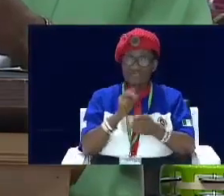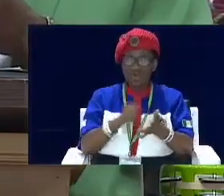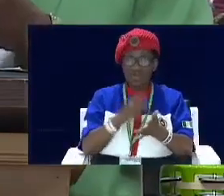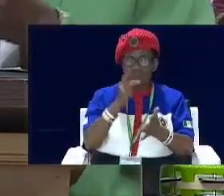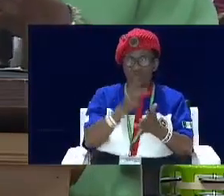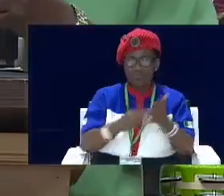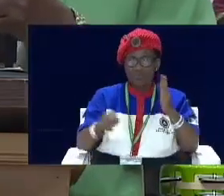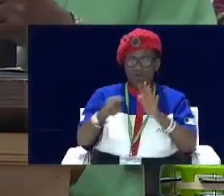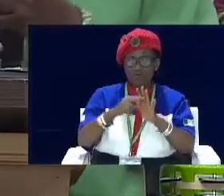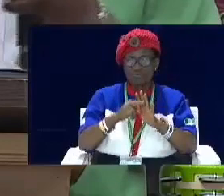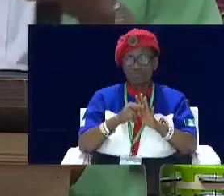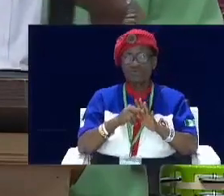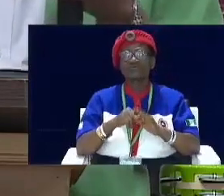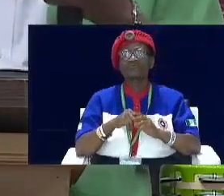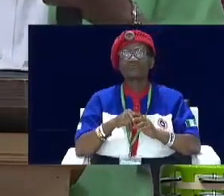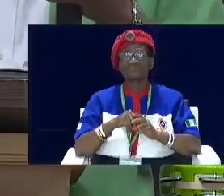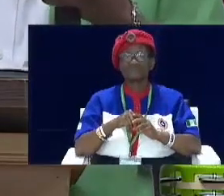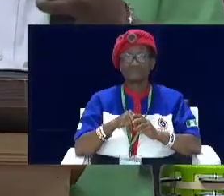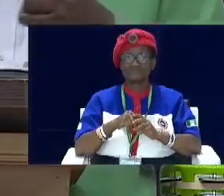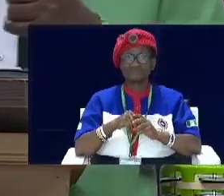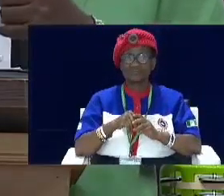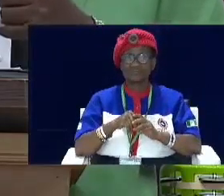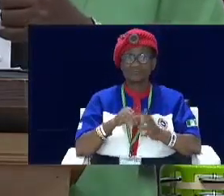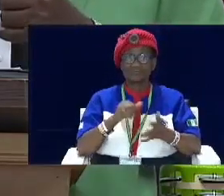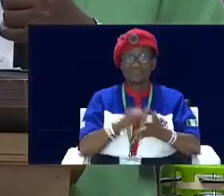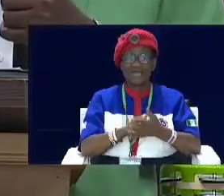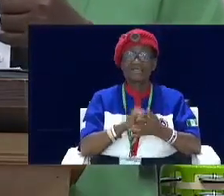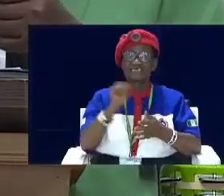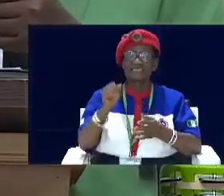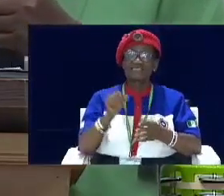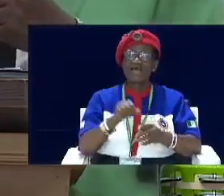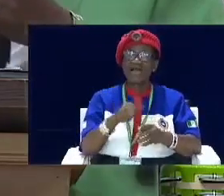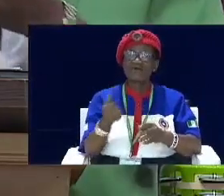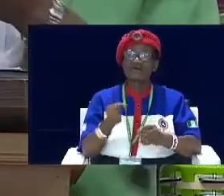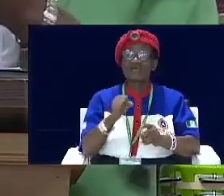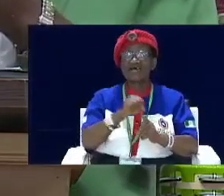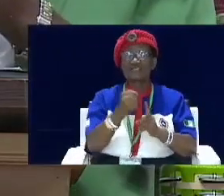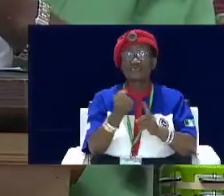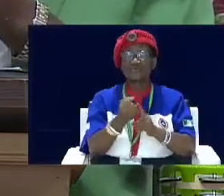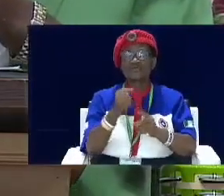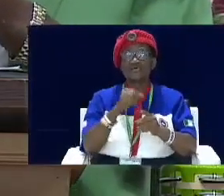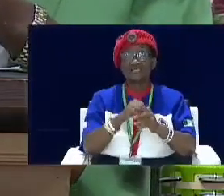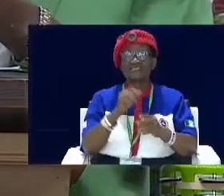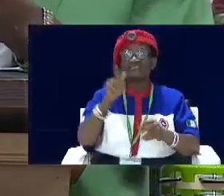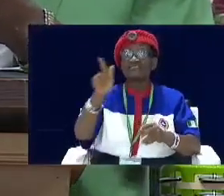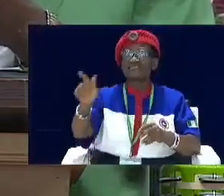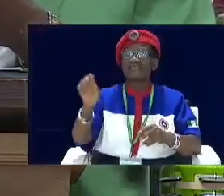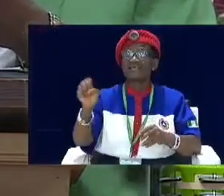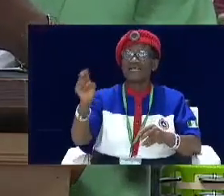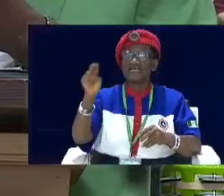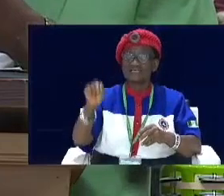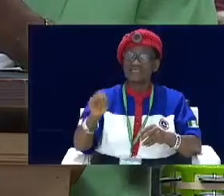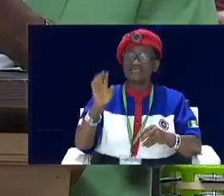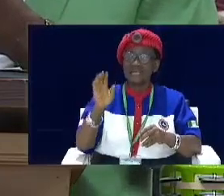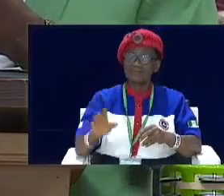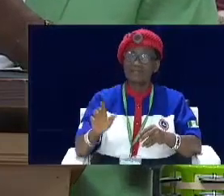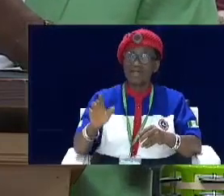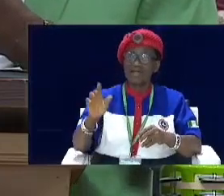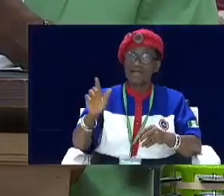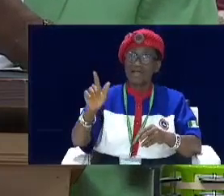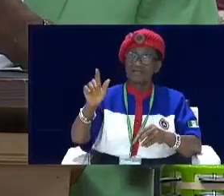gba. There was another situation in Genesis chapter 48. A ri nkan itan mi ninu Genesis